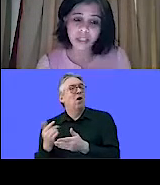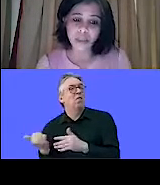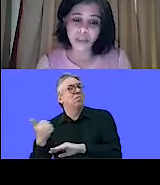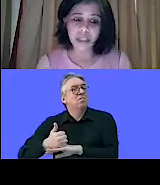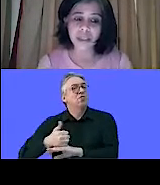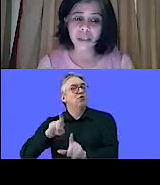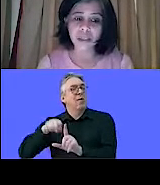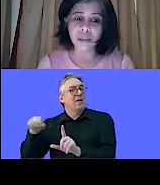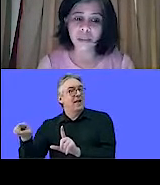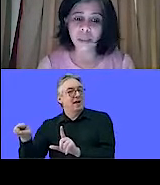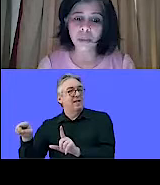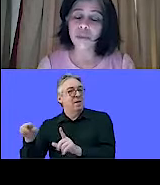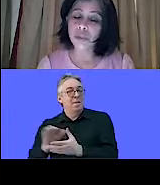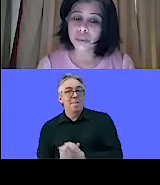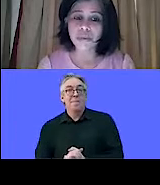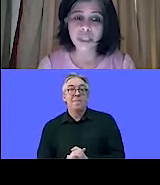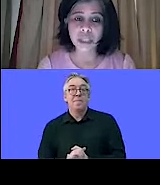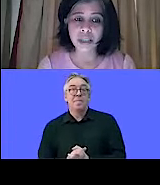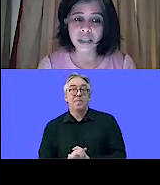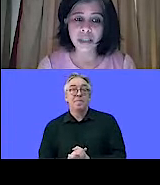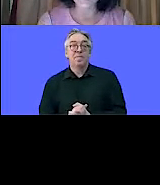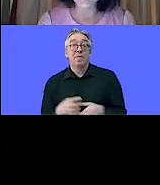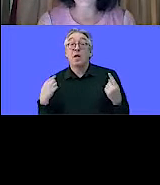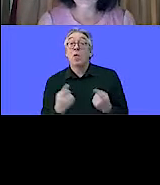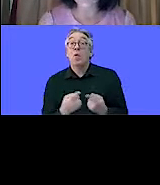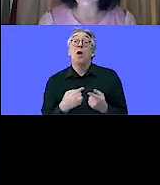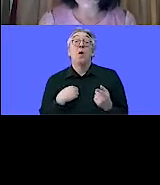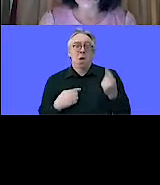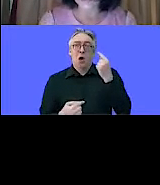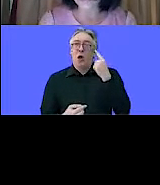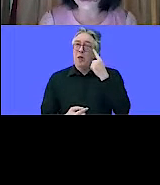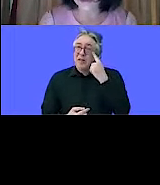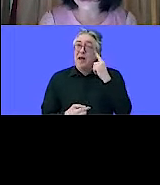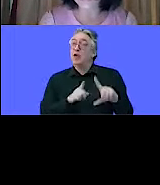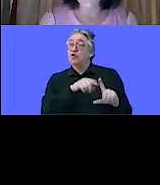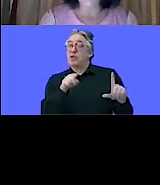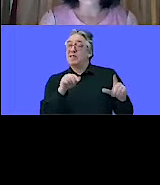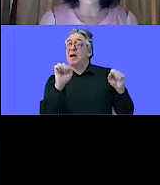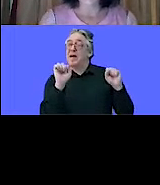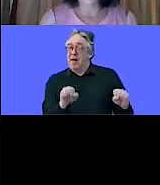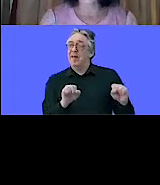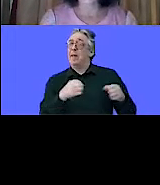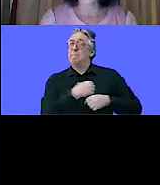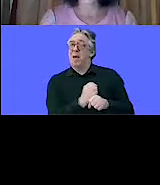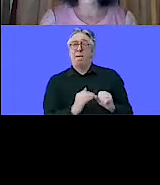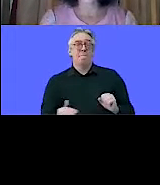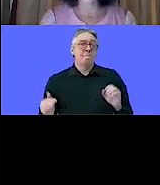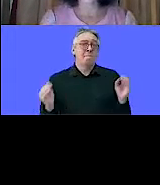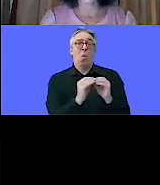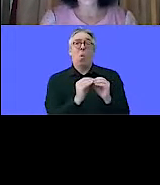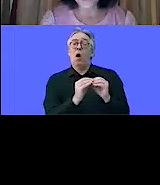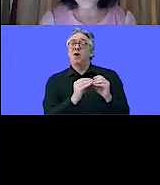we expect that to improve the agency's ability to produce core statistics, quality core